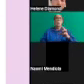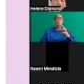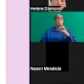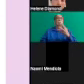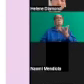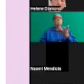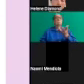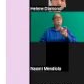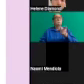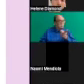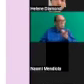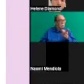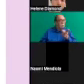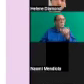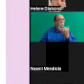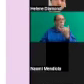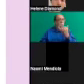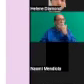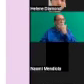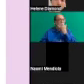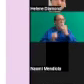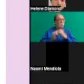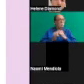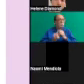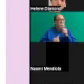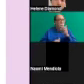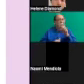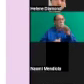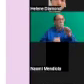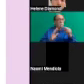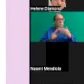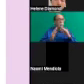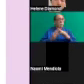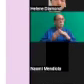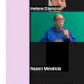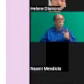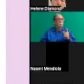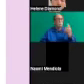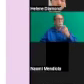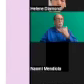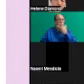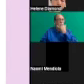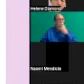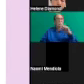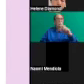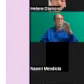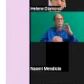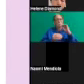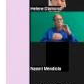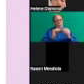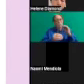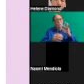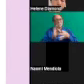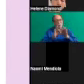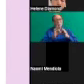something wrong with we in the disabled community. There's something wrong with us, and we need to be quote unquote fixed. And